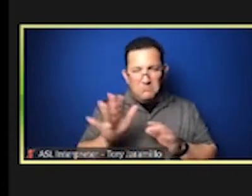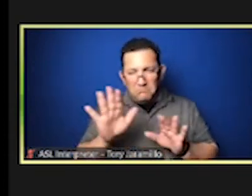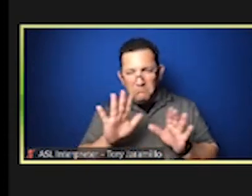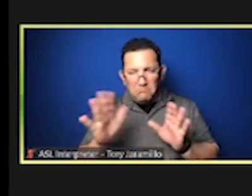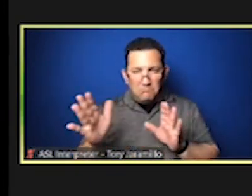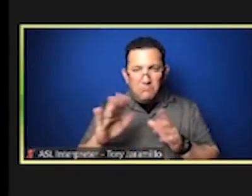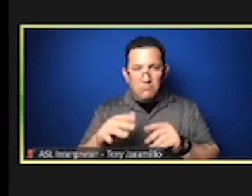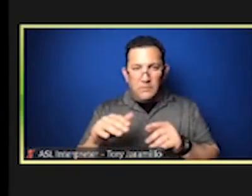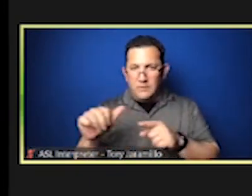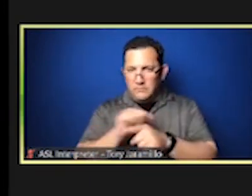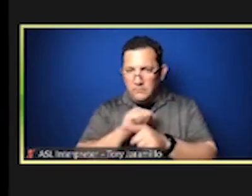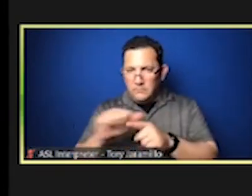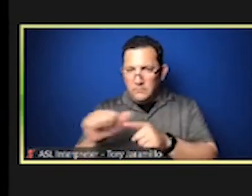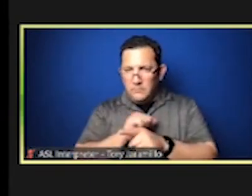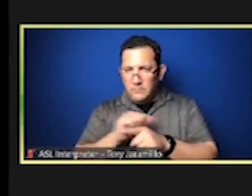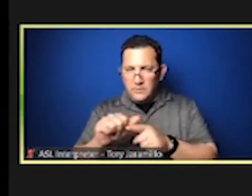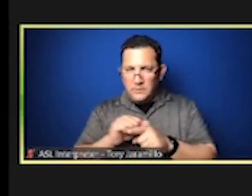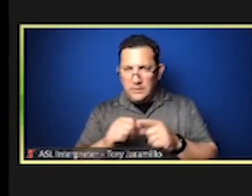topic.